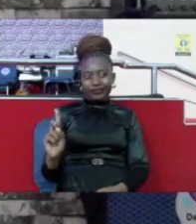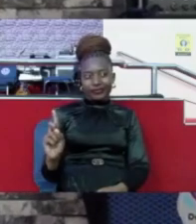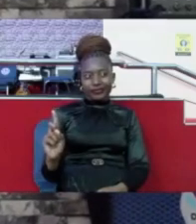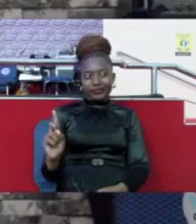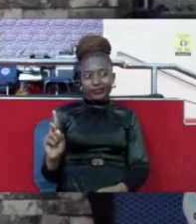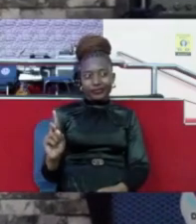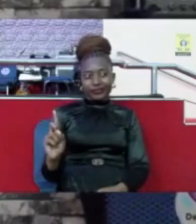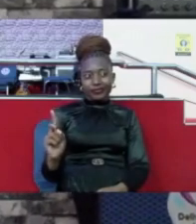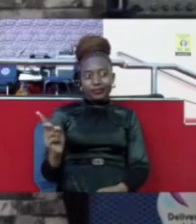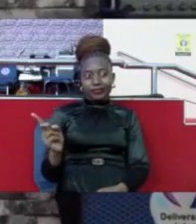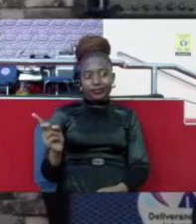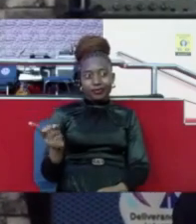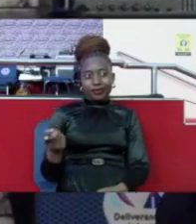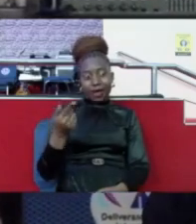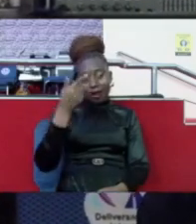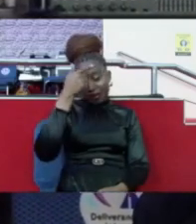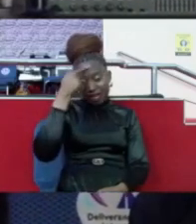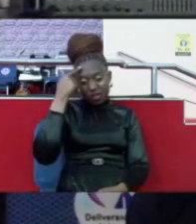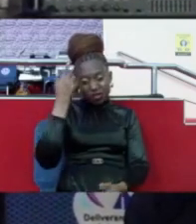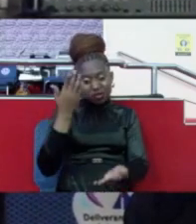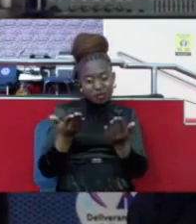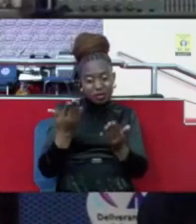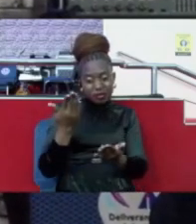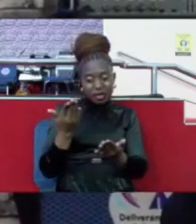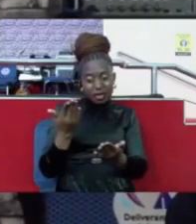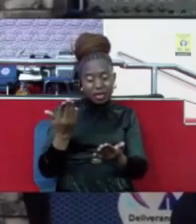because they need help.